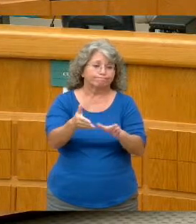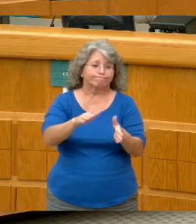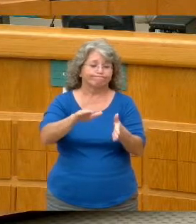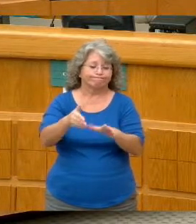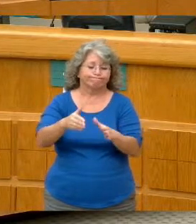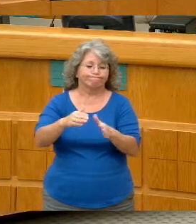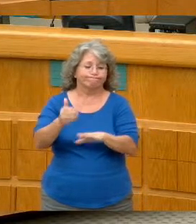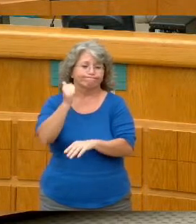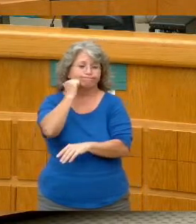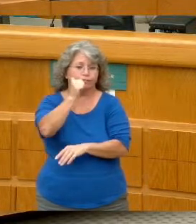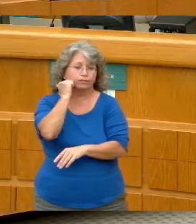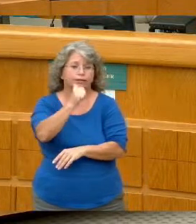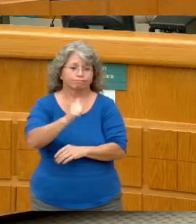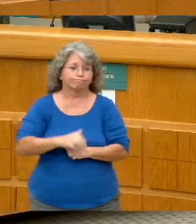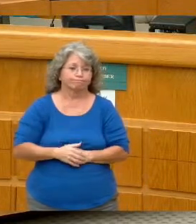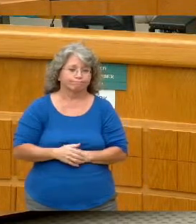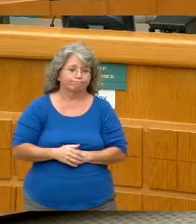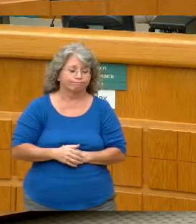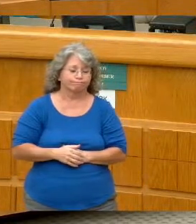day.